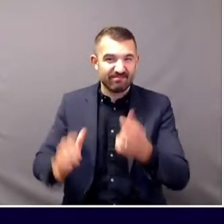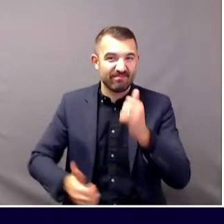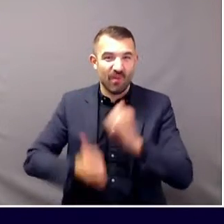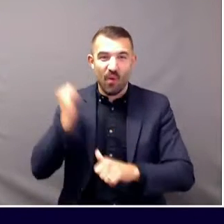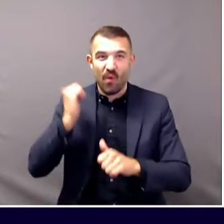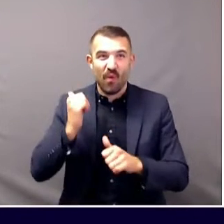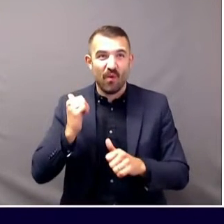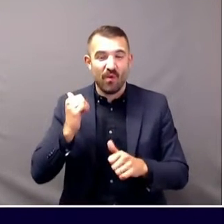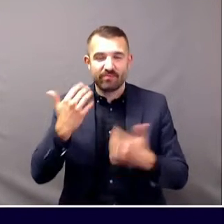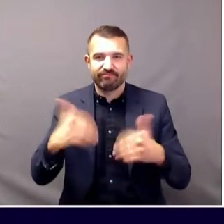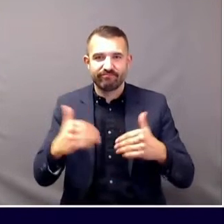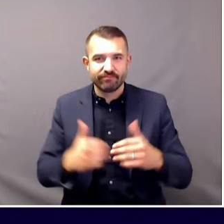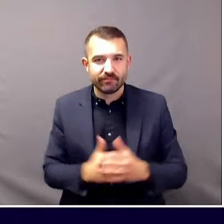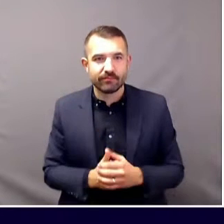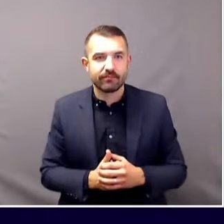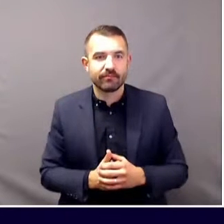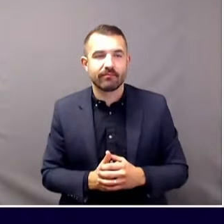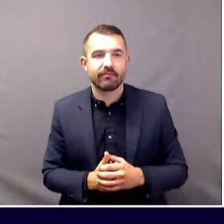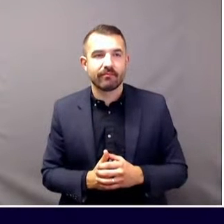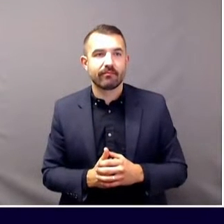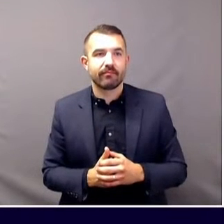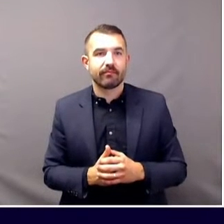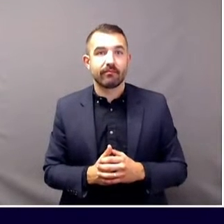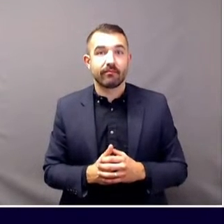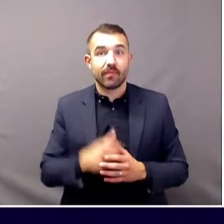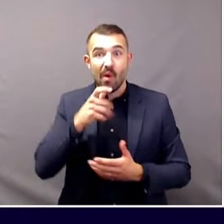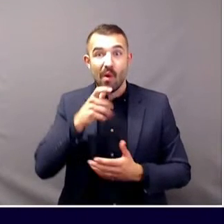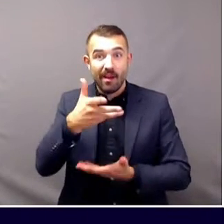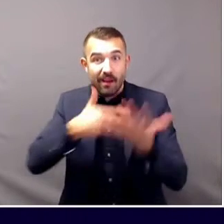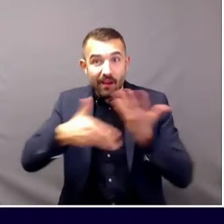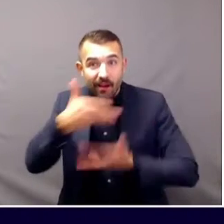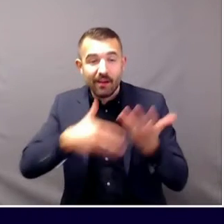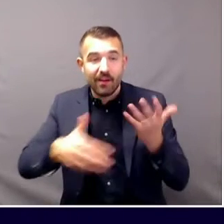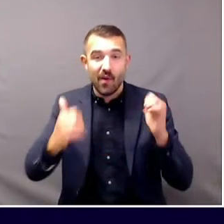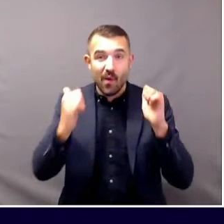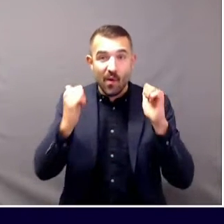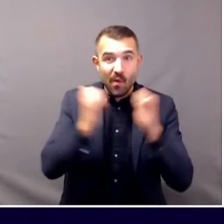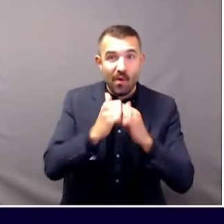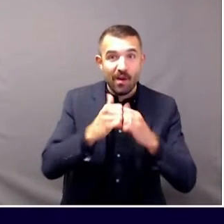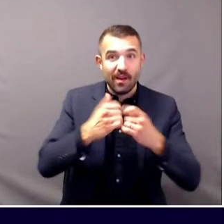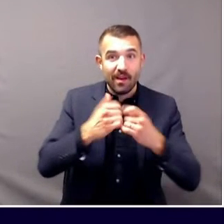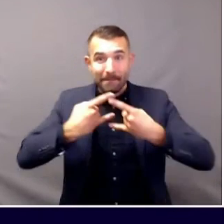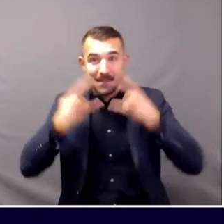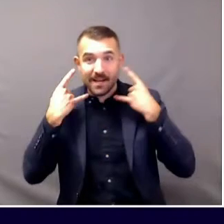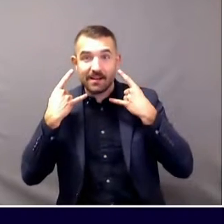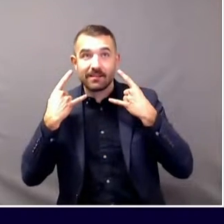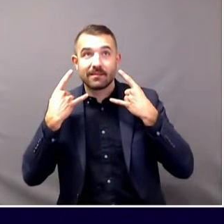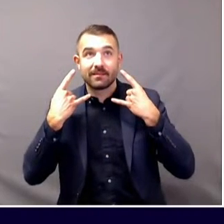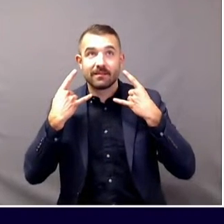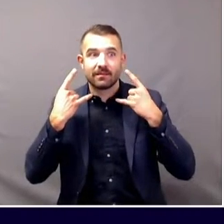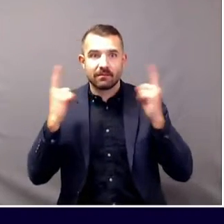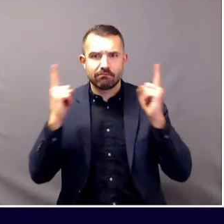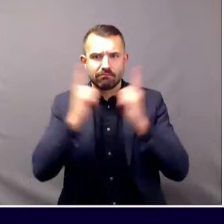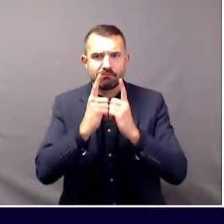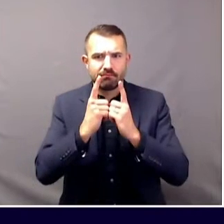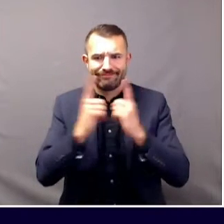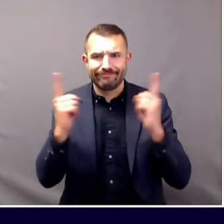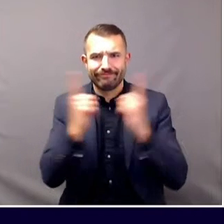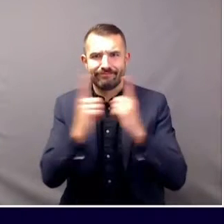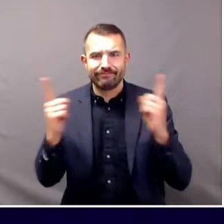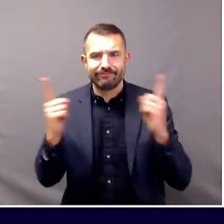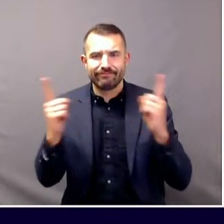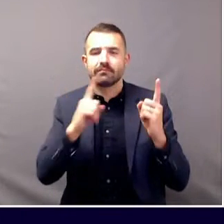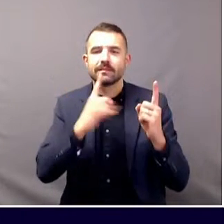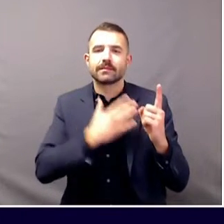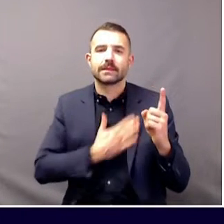with and what kind of face covering and what kind of distance you have, please keep in mind what this person has said. Keep